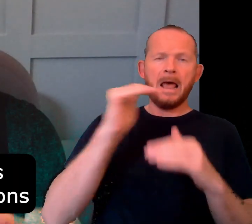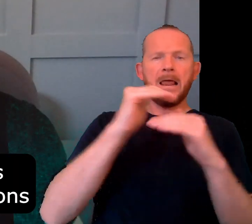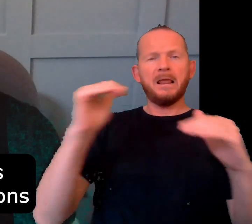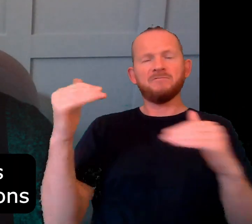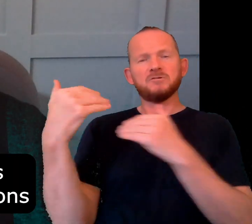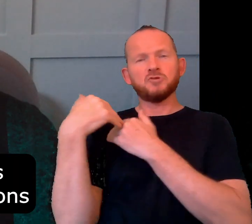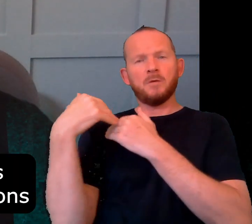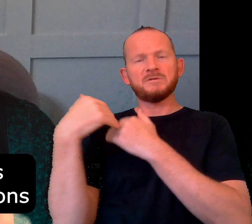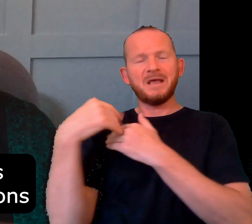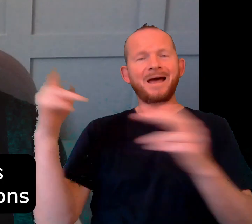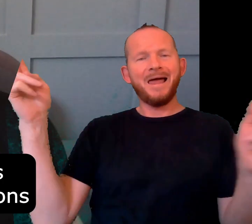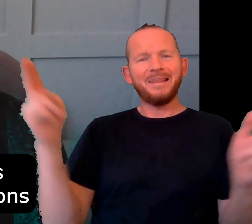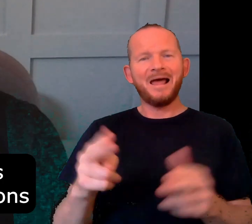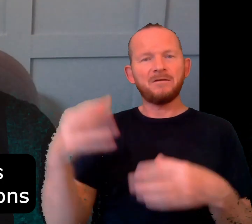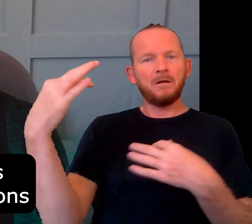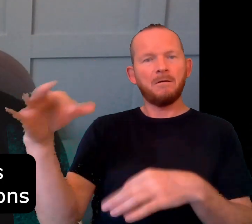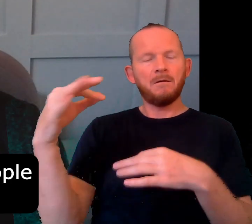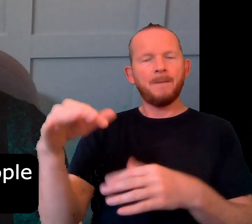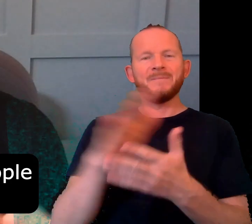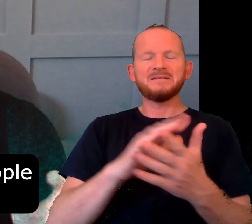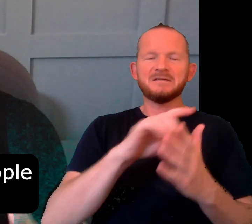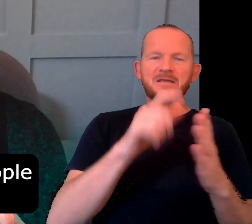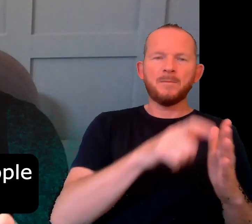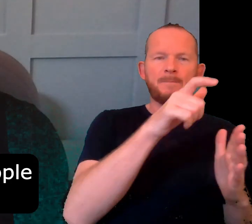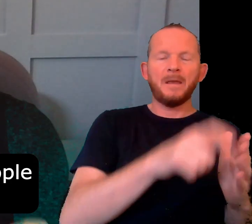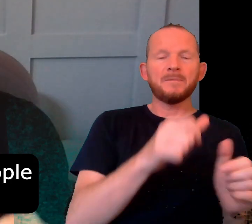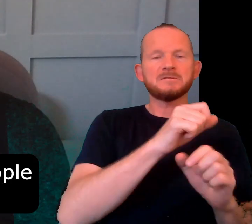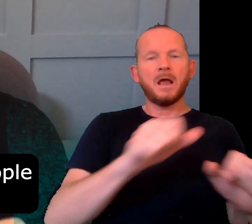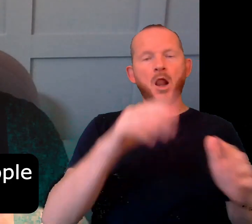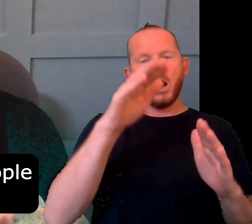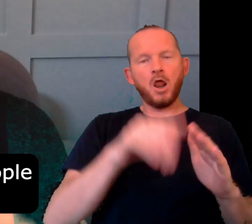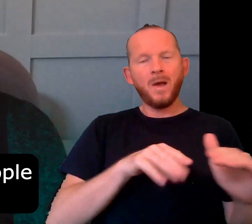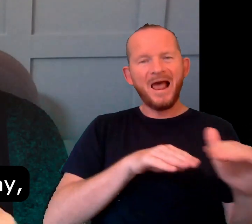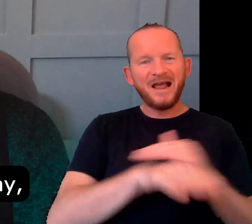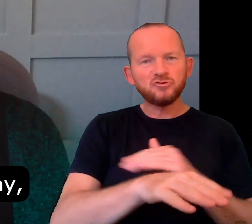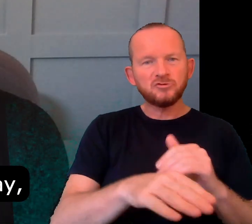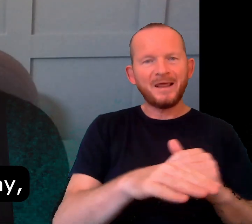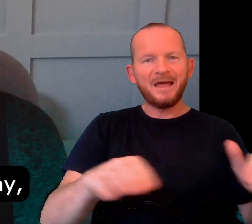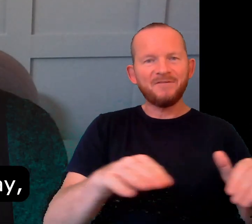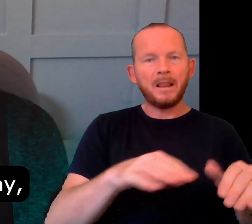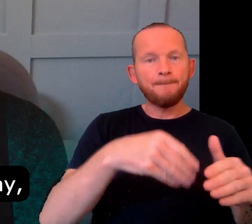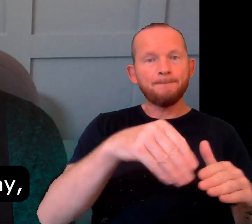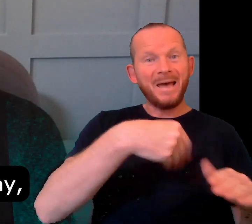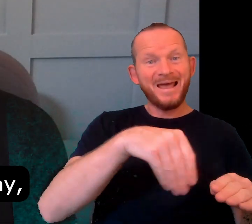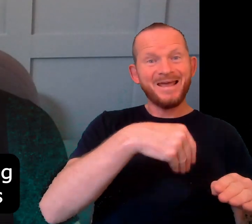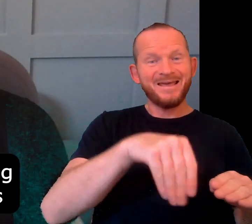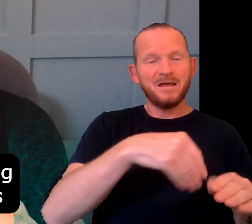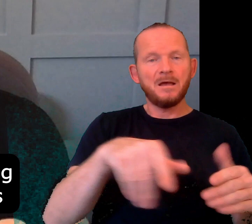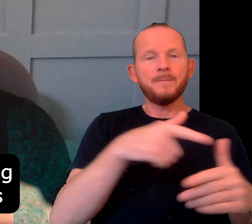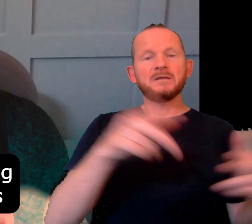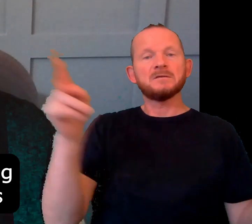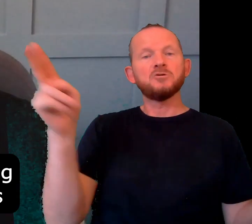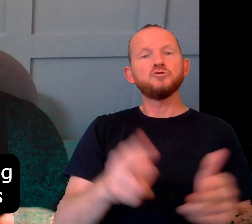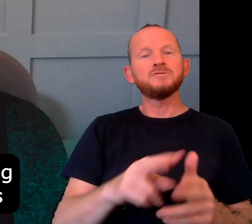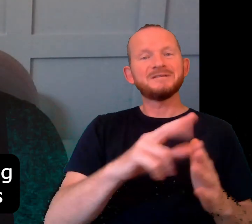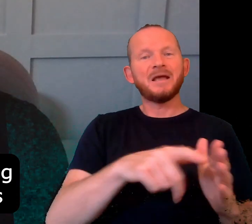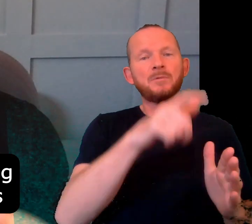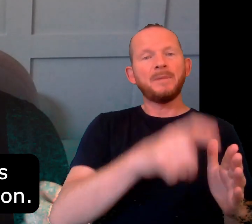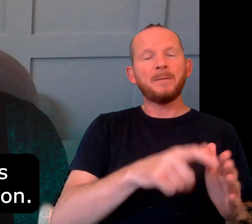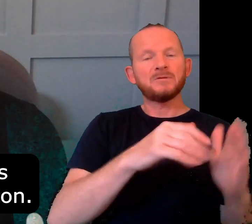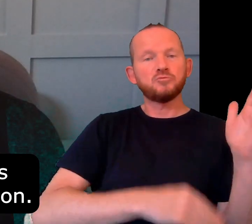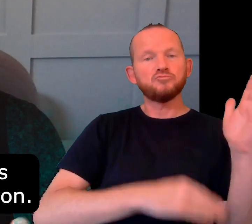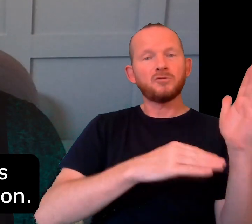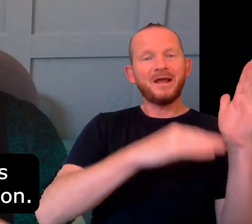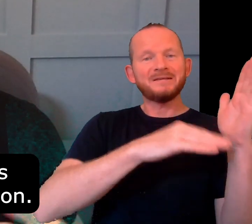higher level roles, a lack of qualifications means disabled people start off at lower entry levels and pay, as well as reducing disabled